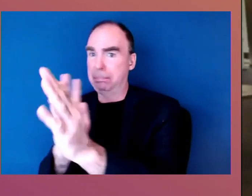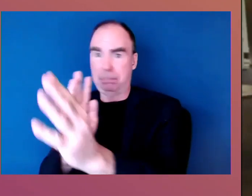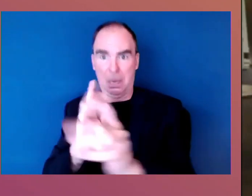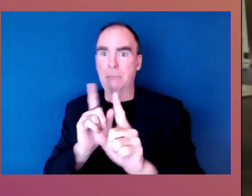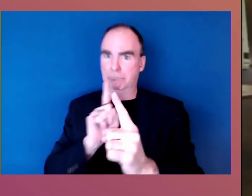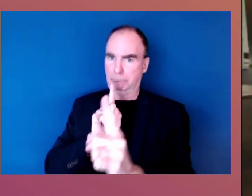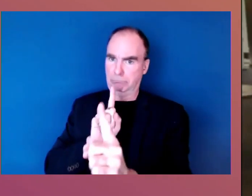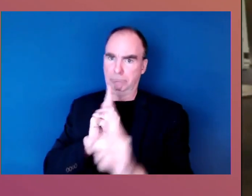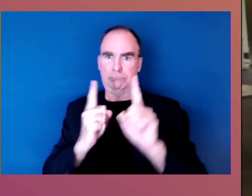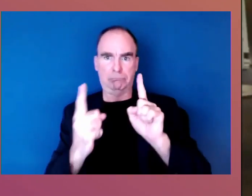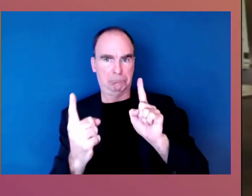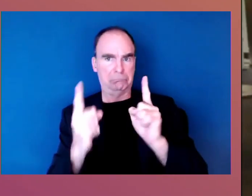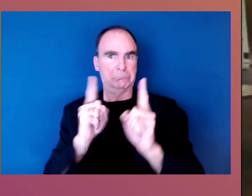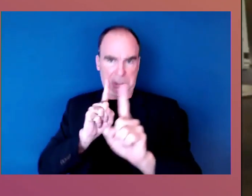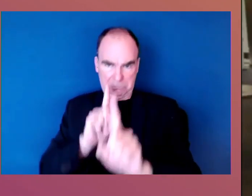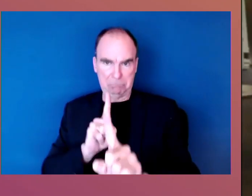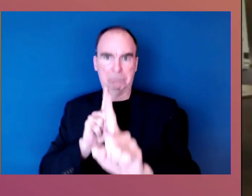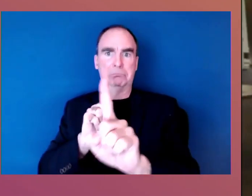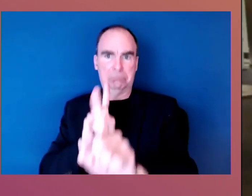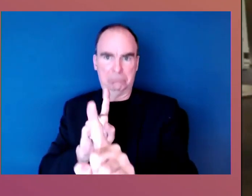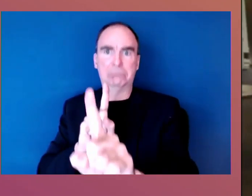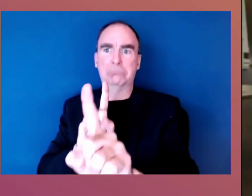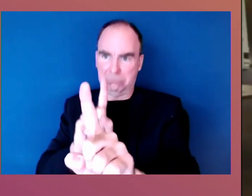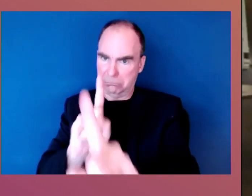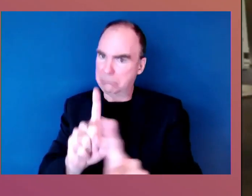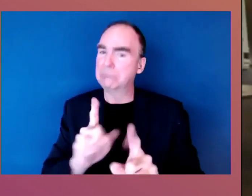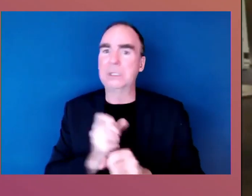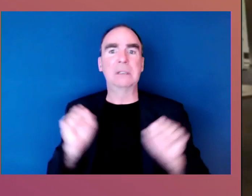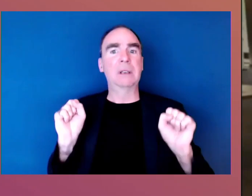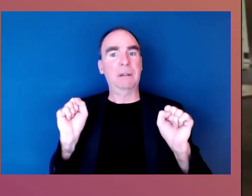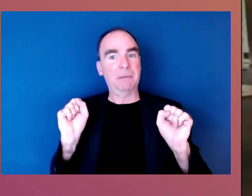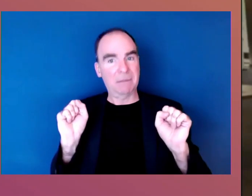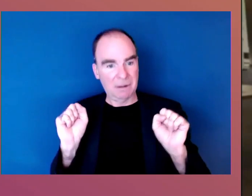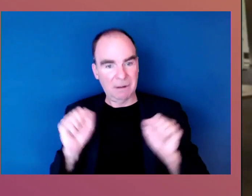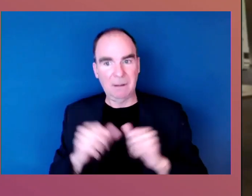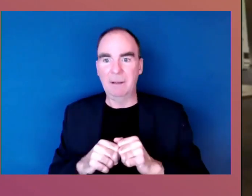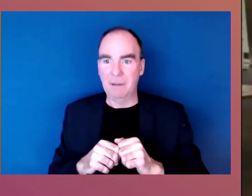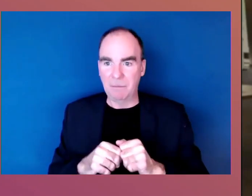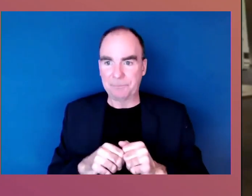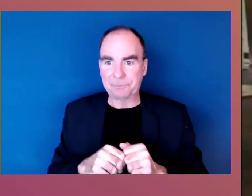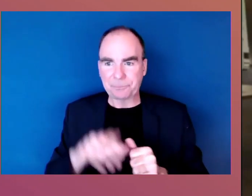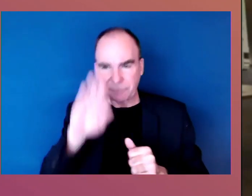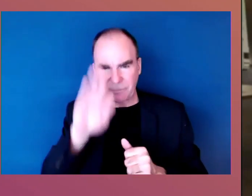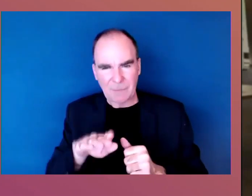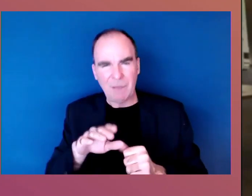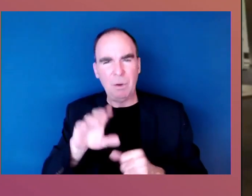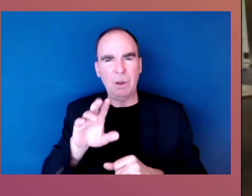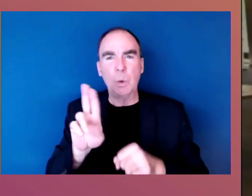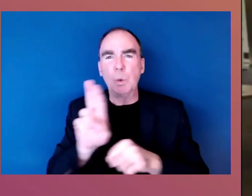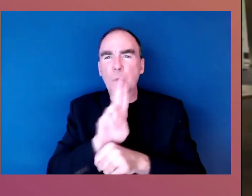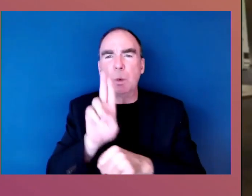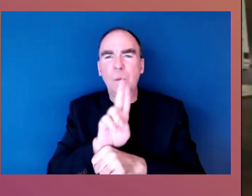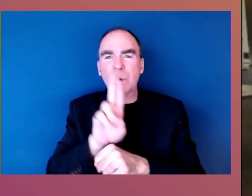The user interface is different, but the algorithm is similar to the queue navigation of the